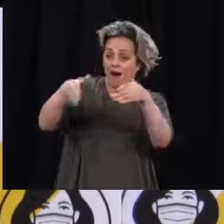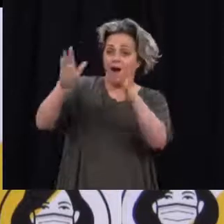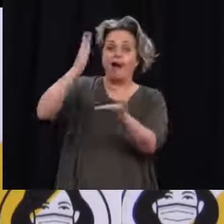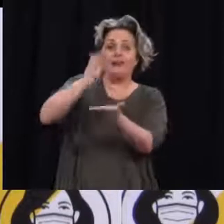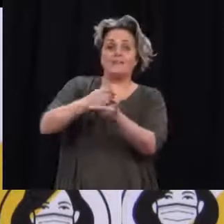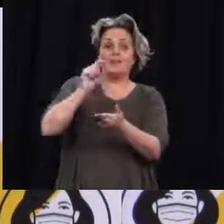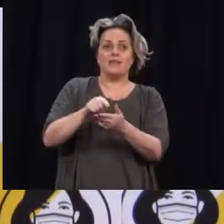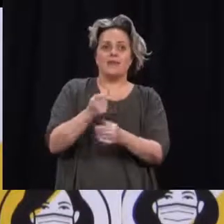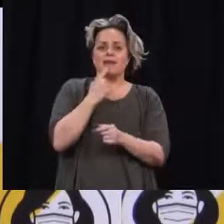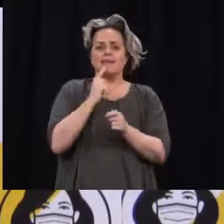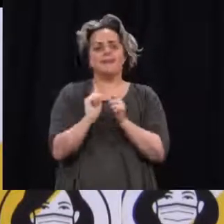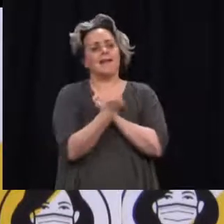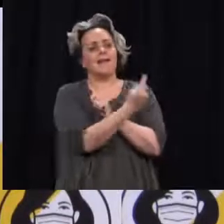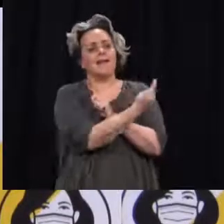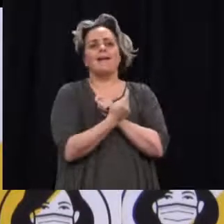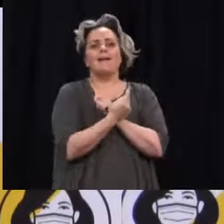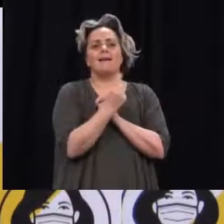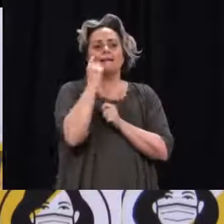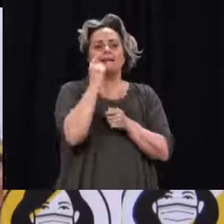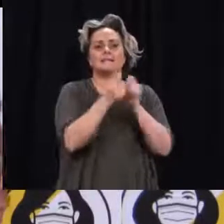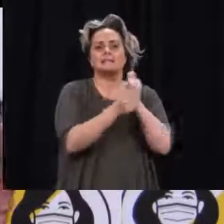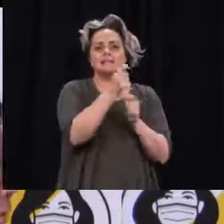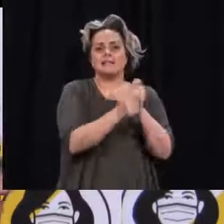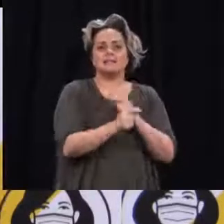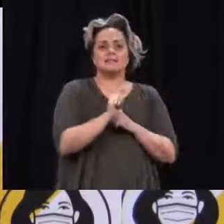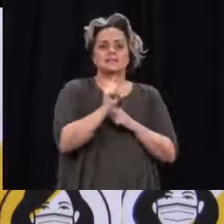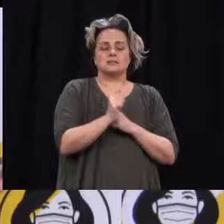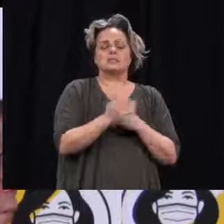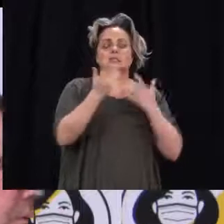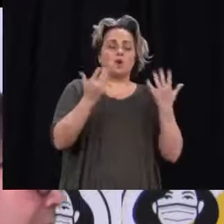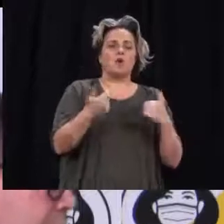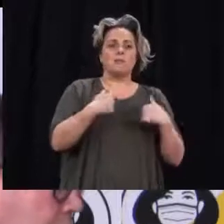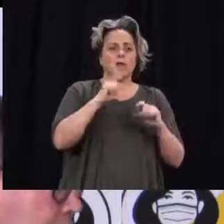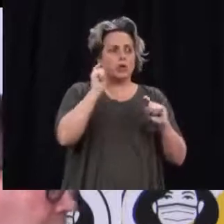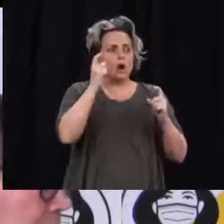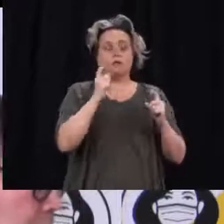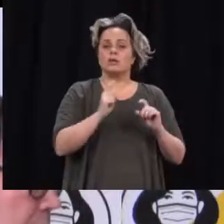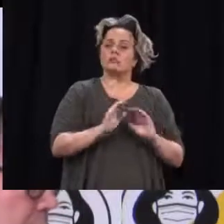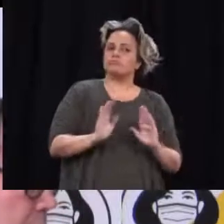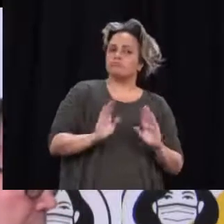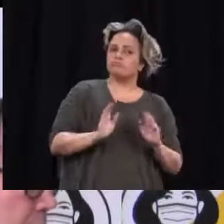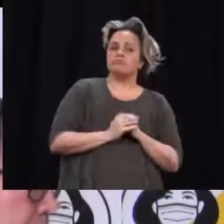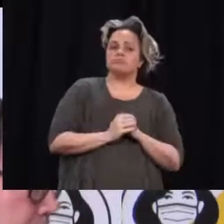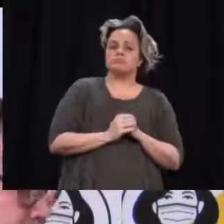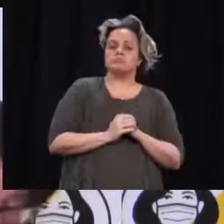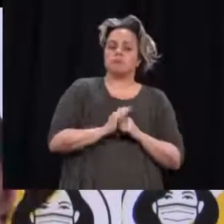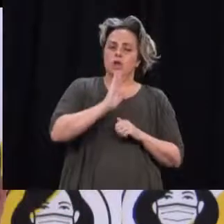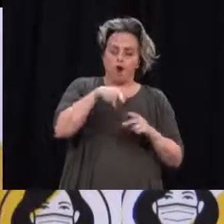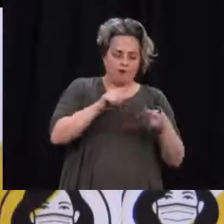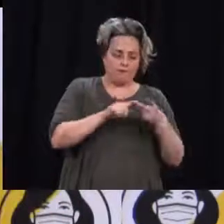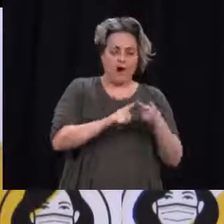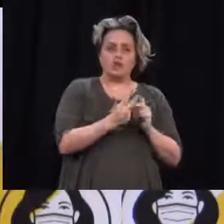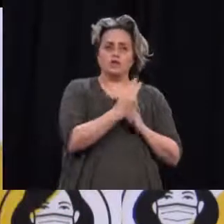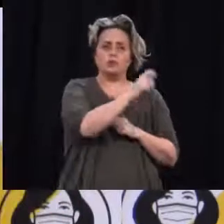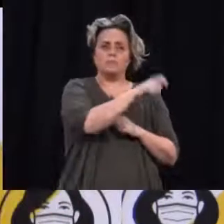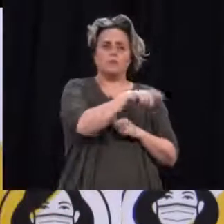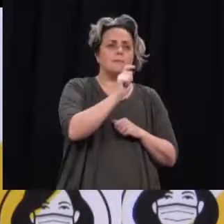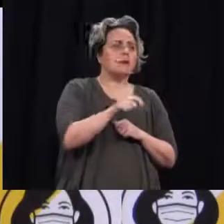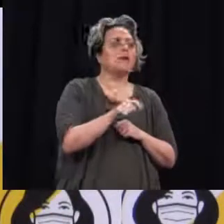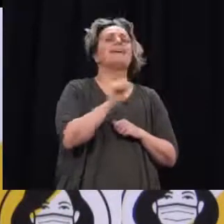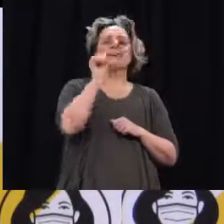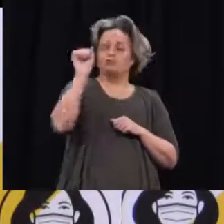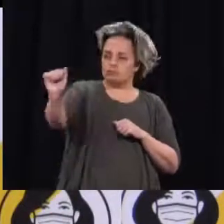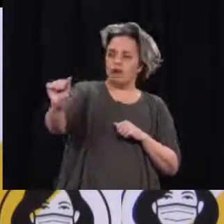there's an obvious problem, then I don't have a particular worry about that. Around the source investigation, yes, there were